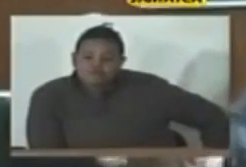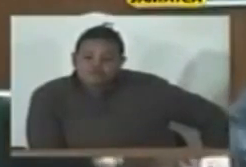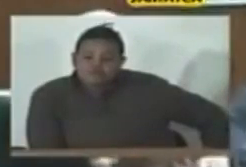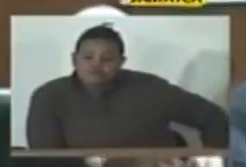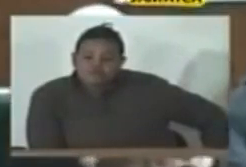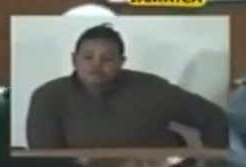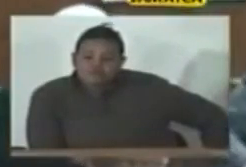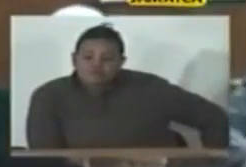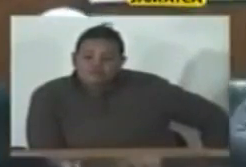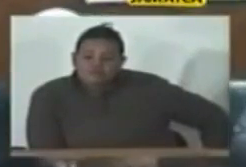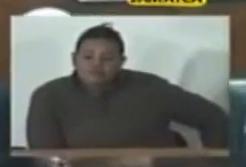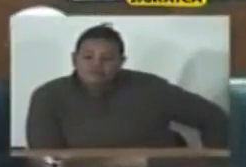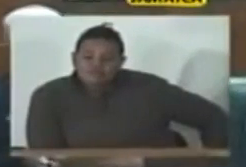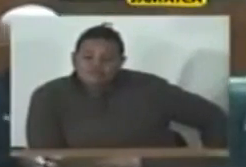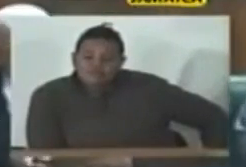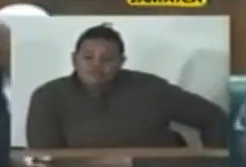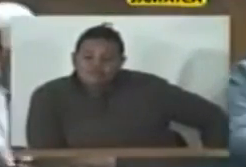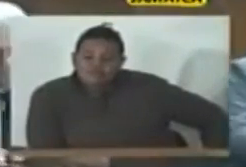Thank you, Mr. Speaker.